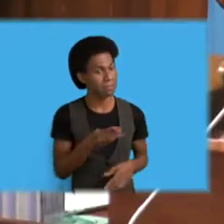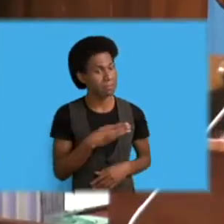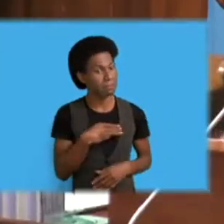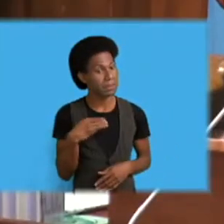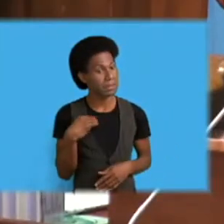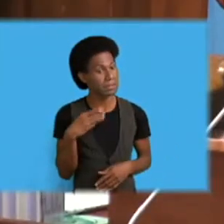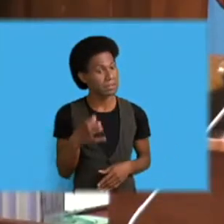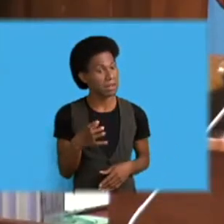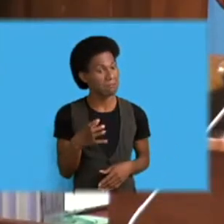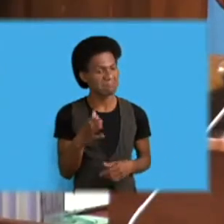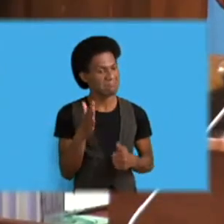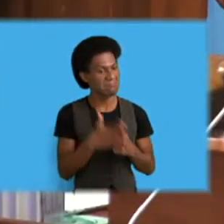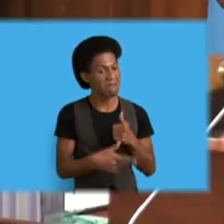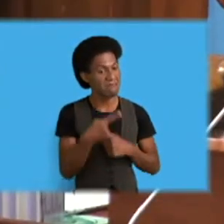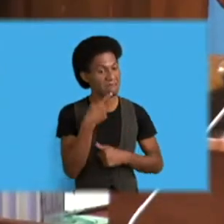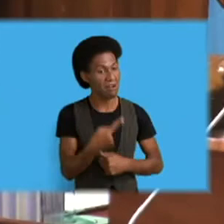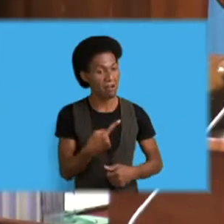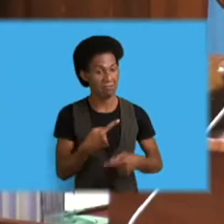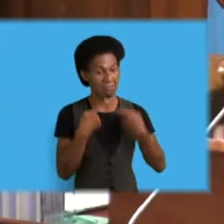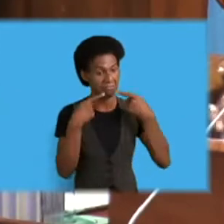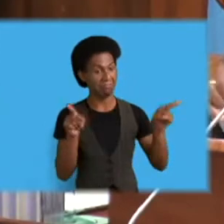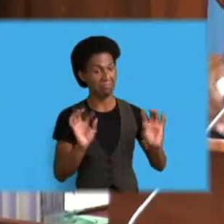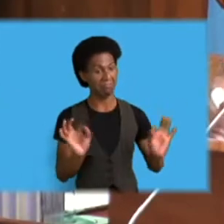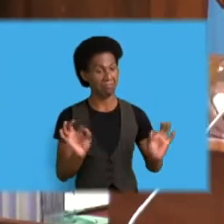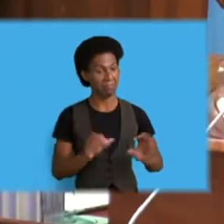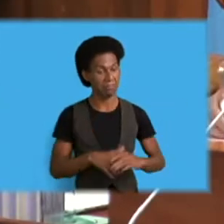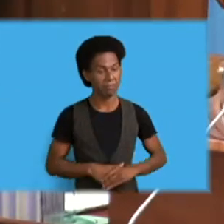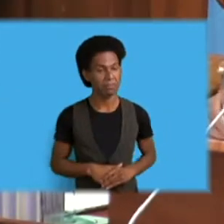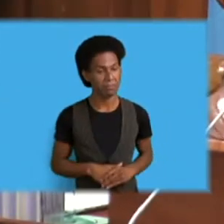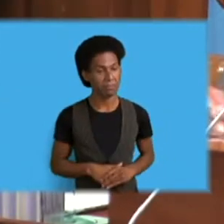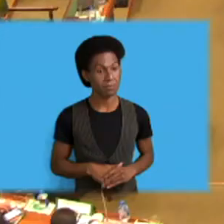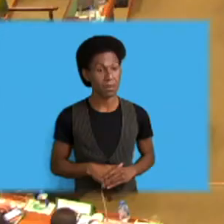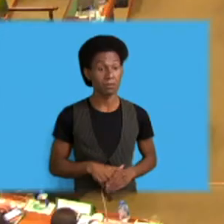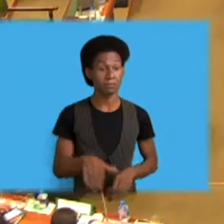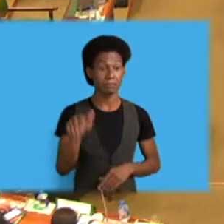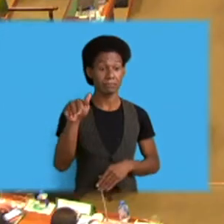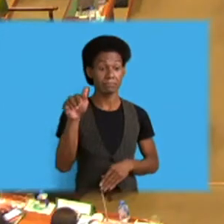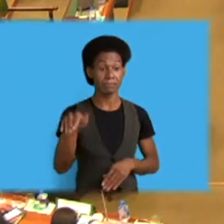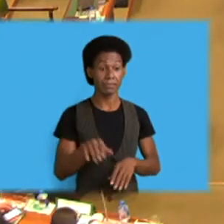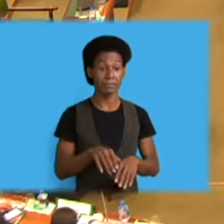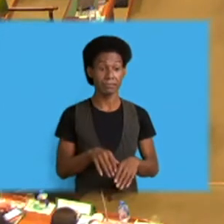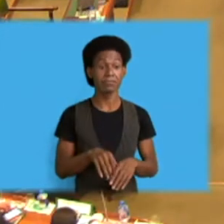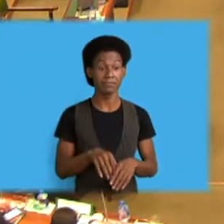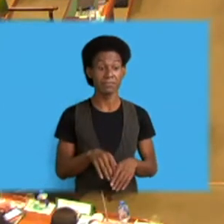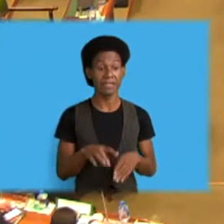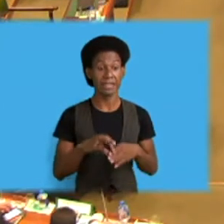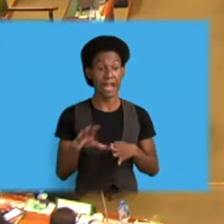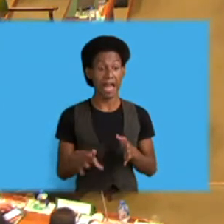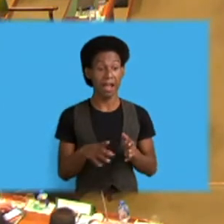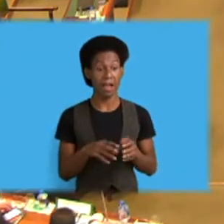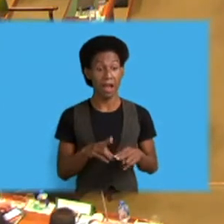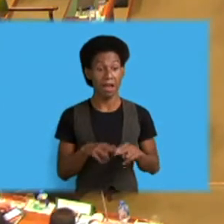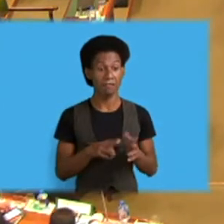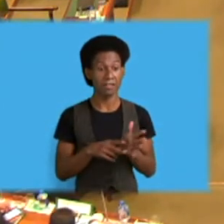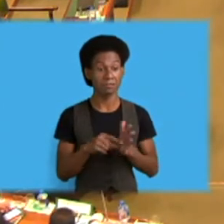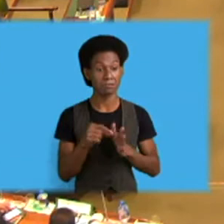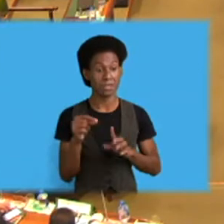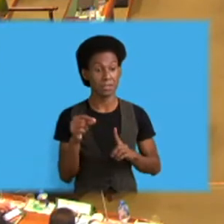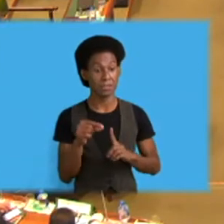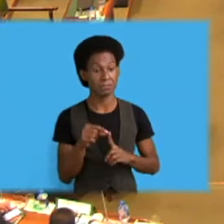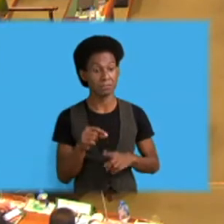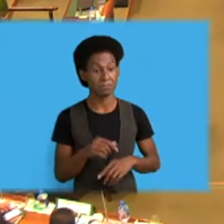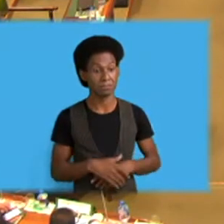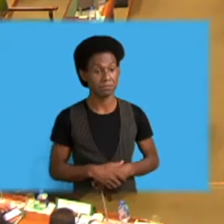I now call upon the Leader of NFP or his designate. Thank you. Thank you, Honourable Deputy